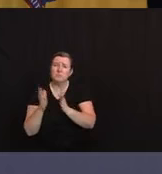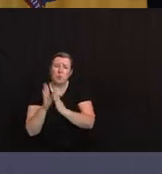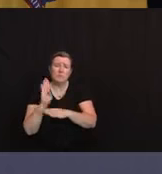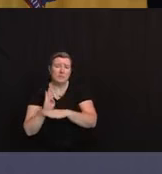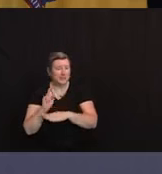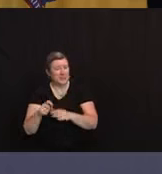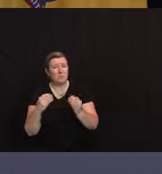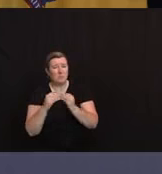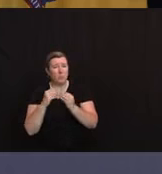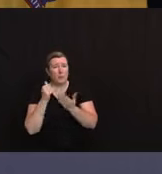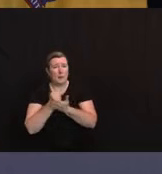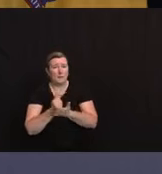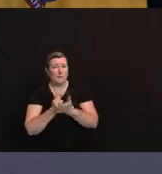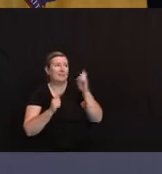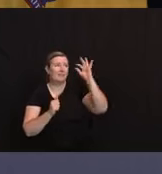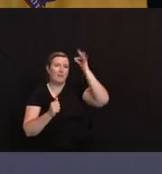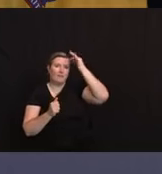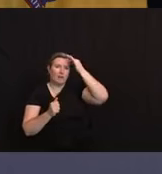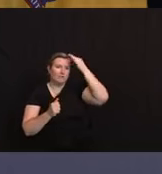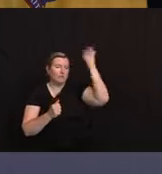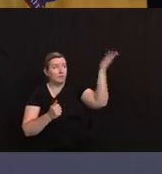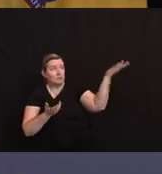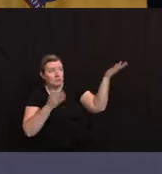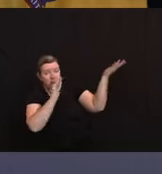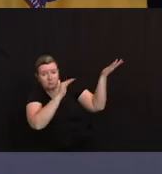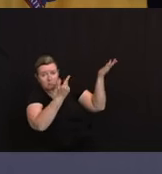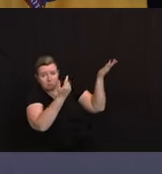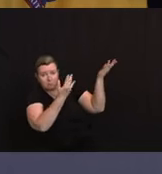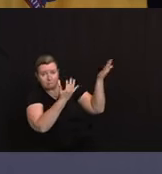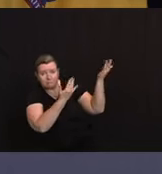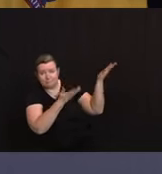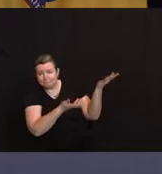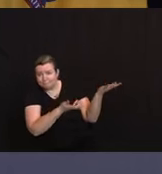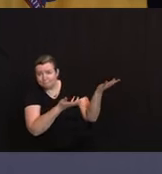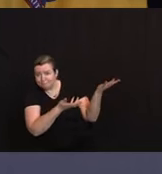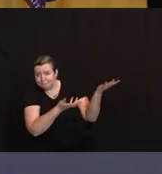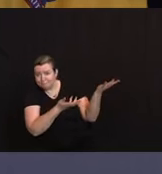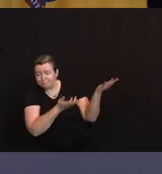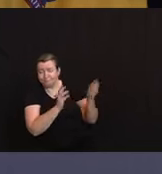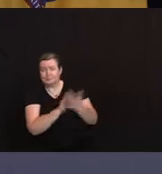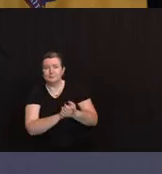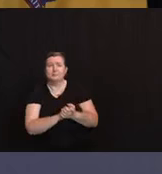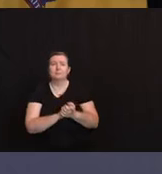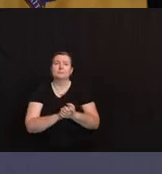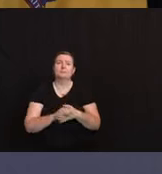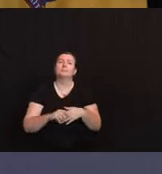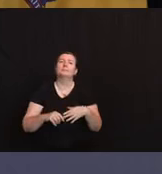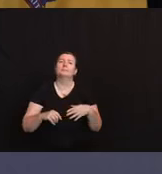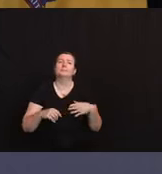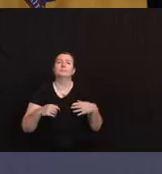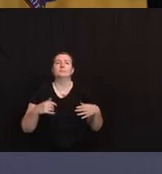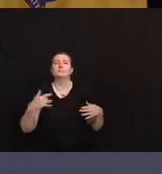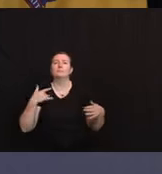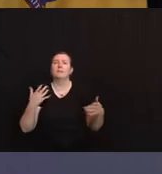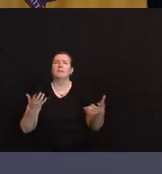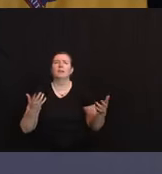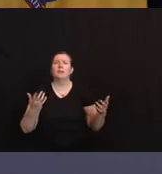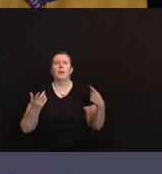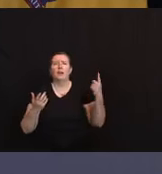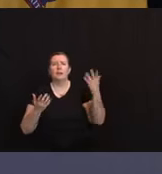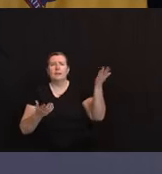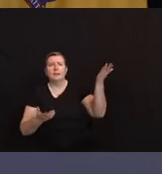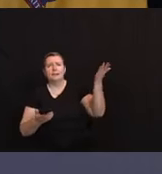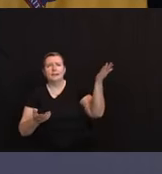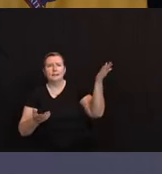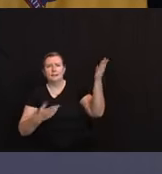federal cash assistance. And I would also like to know why it's one or the other, including who thinks